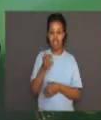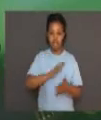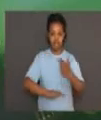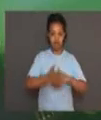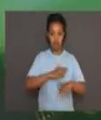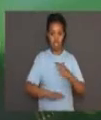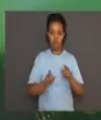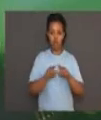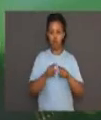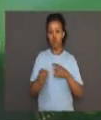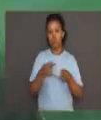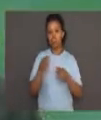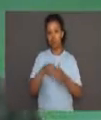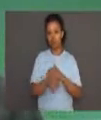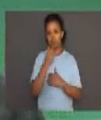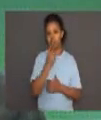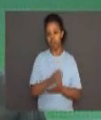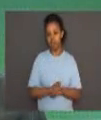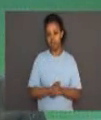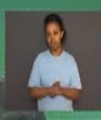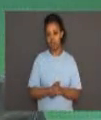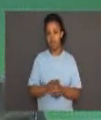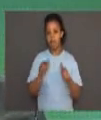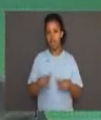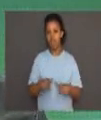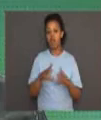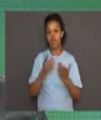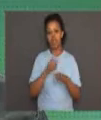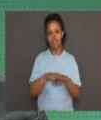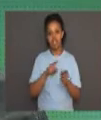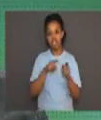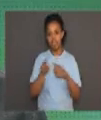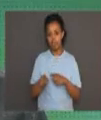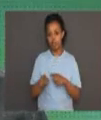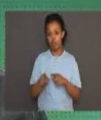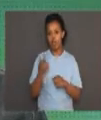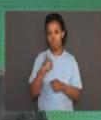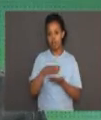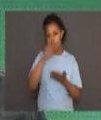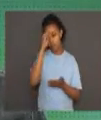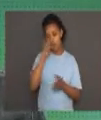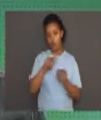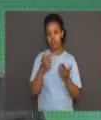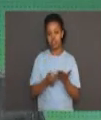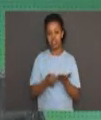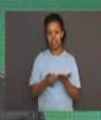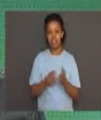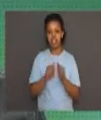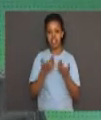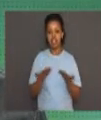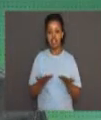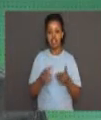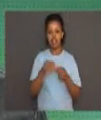in different species. In today's lesson, we will learn how